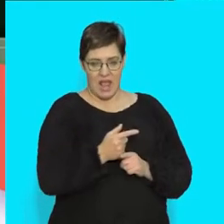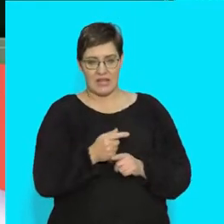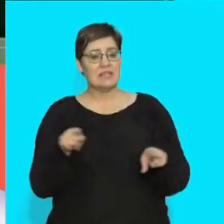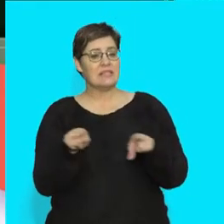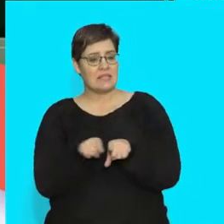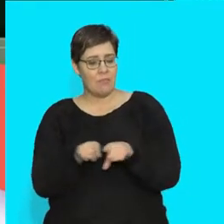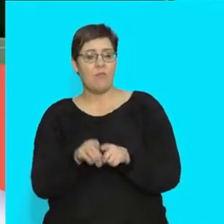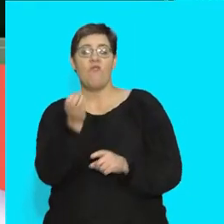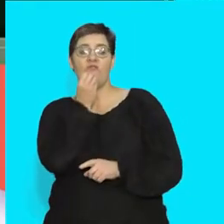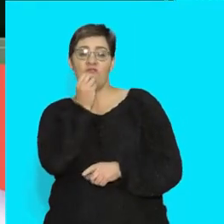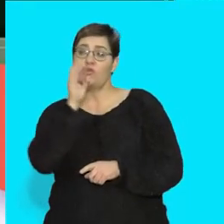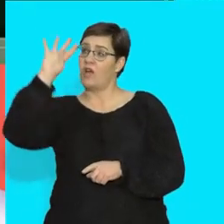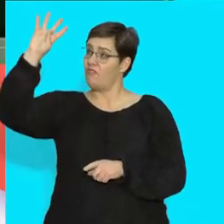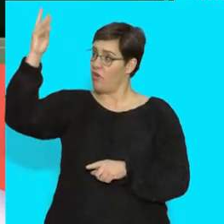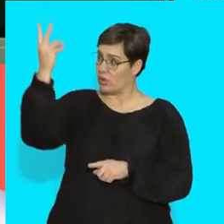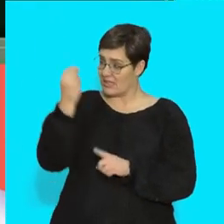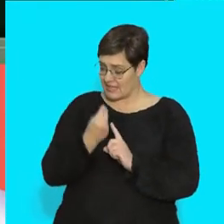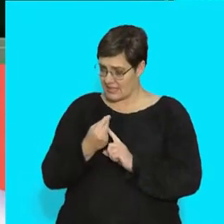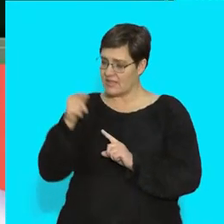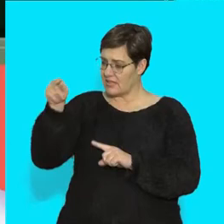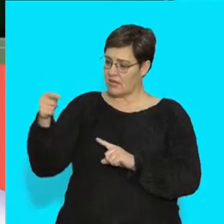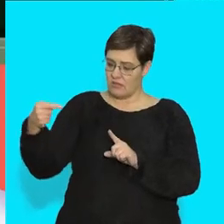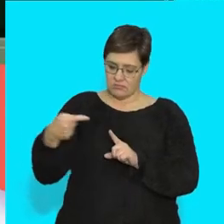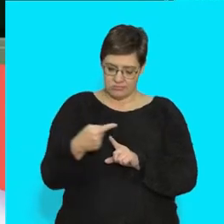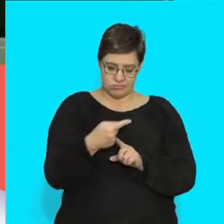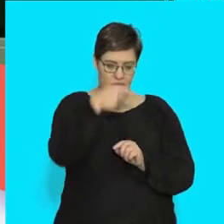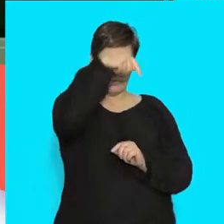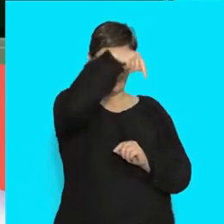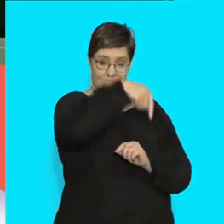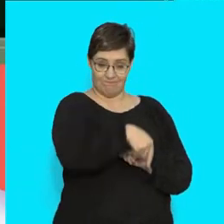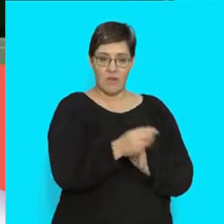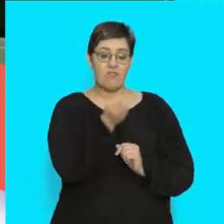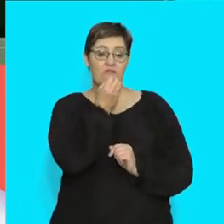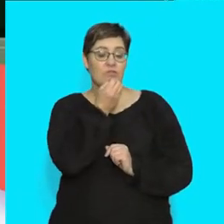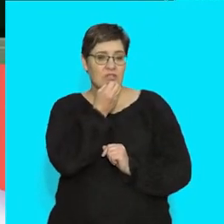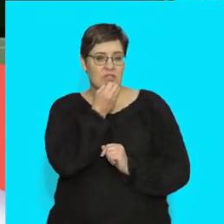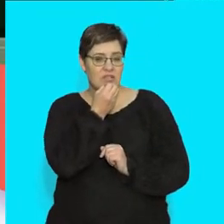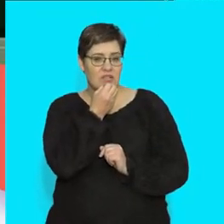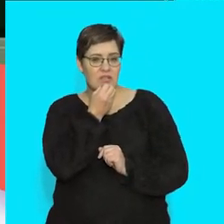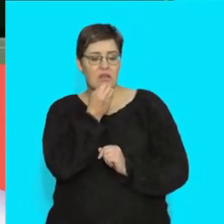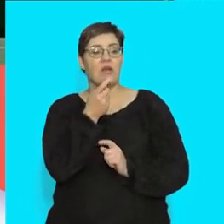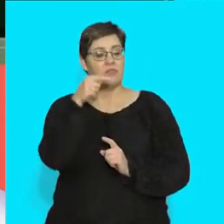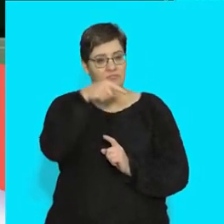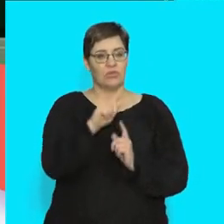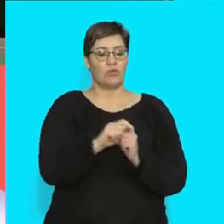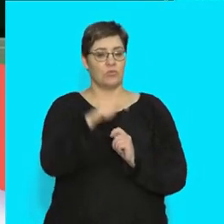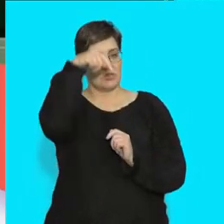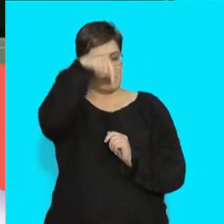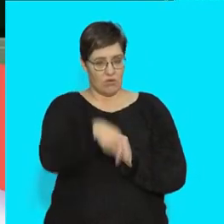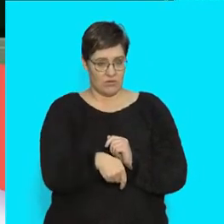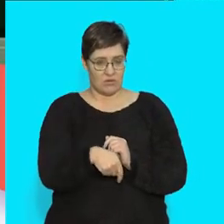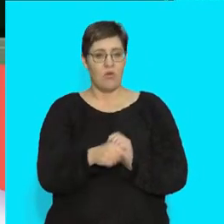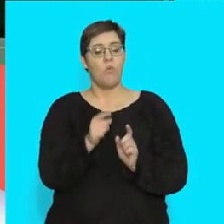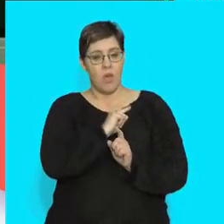the photosynthesis, right? When we photosynthesize, that food also needs to transport it down the plant, because the plant